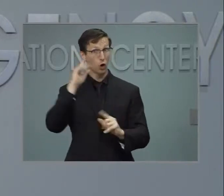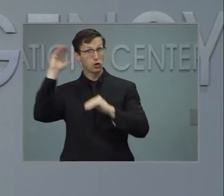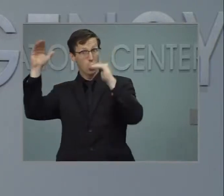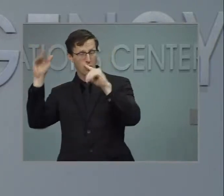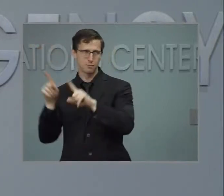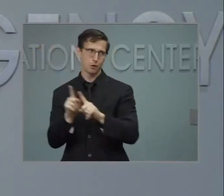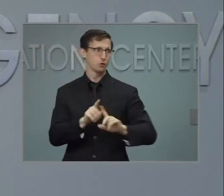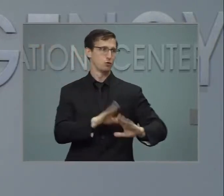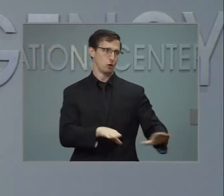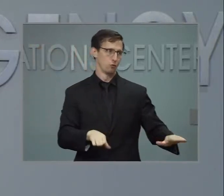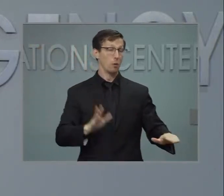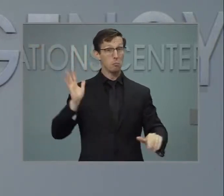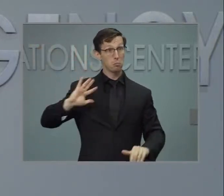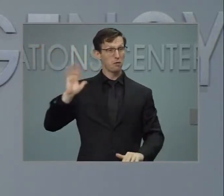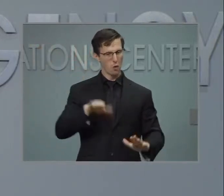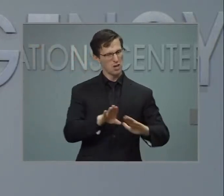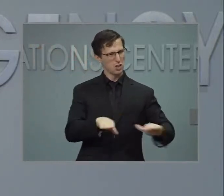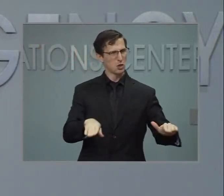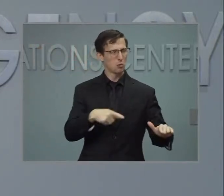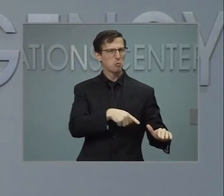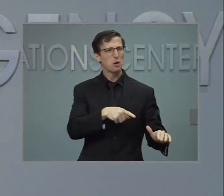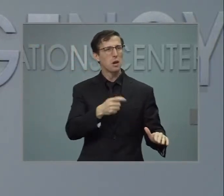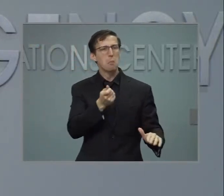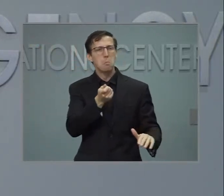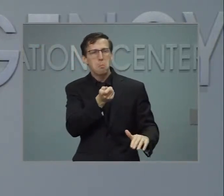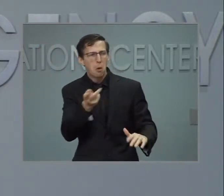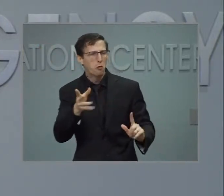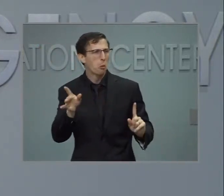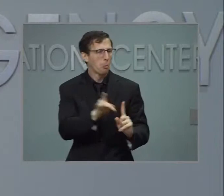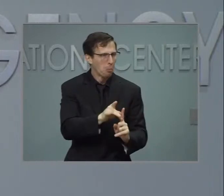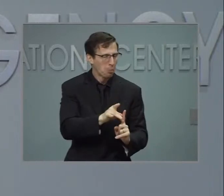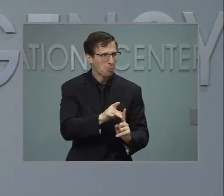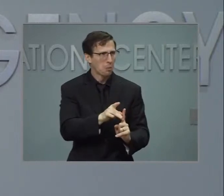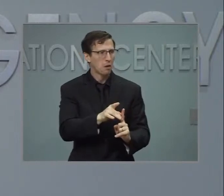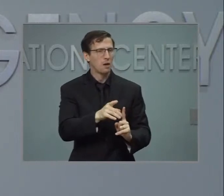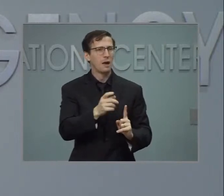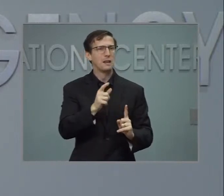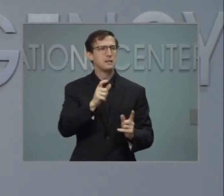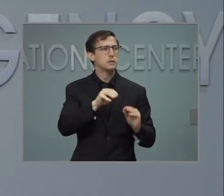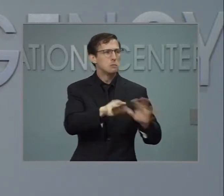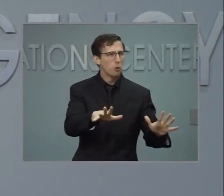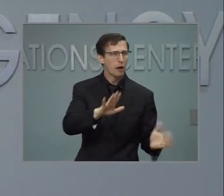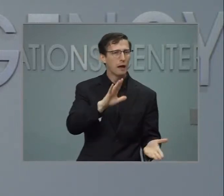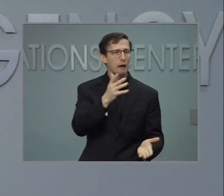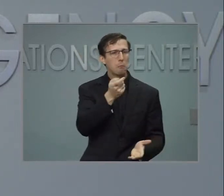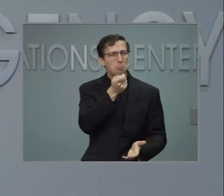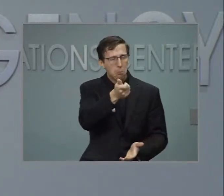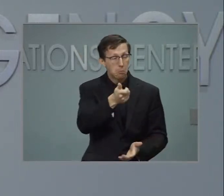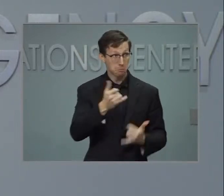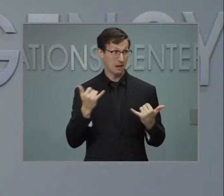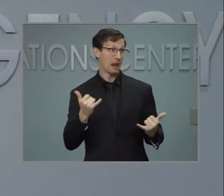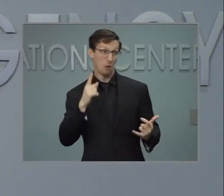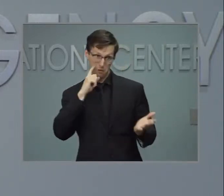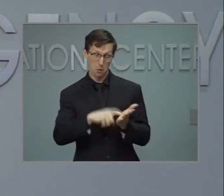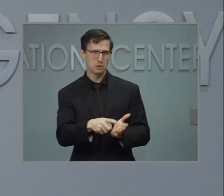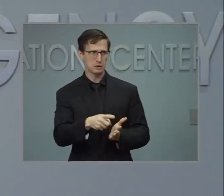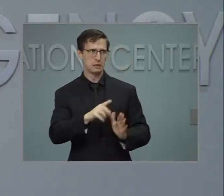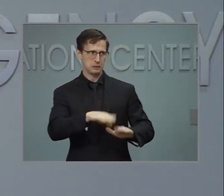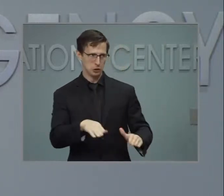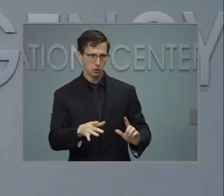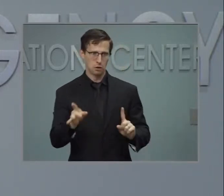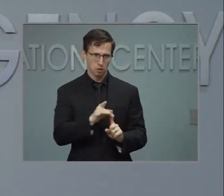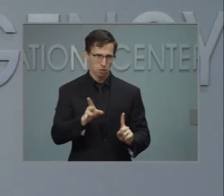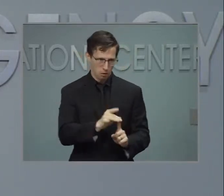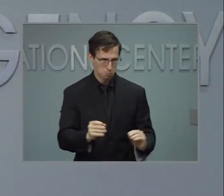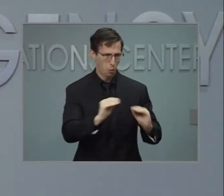kids than we had before. And so we want to make sure that folks are following those protocols in order to keep those viral levels low, make sure